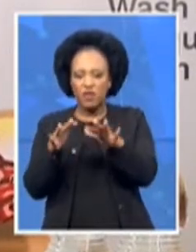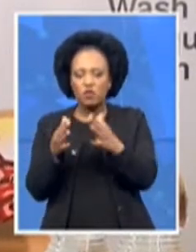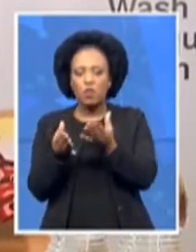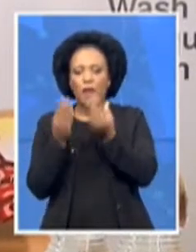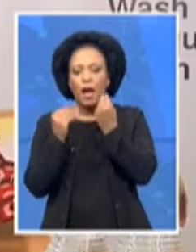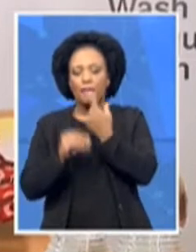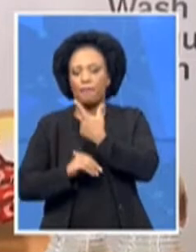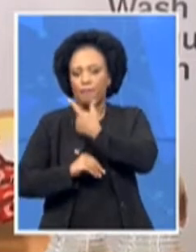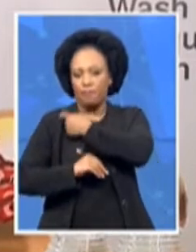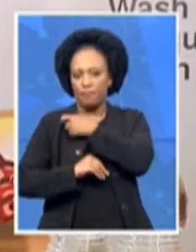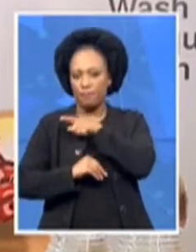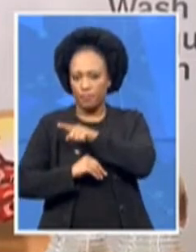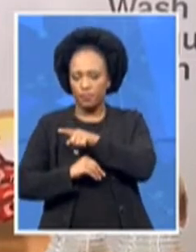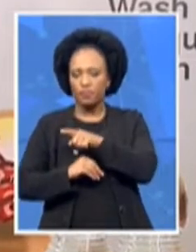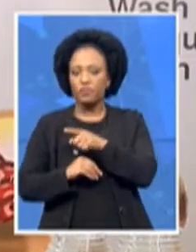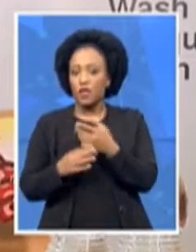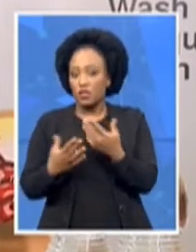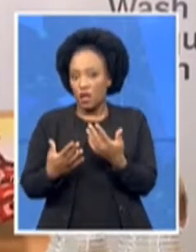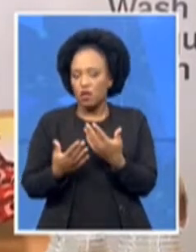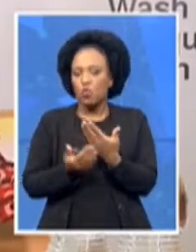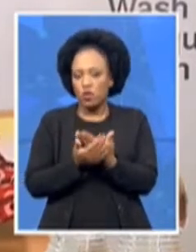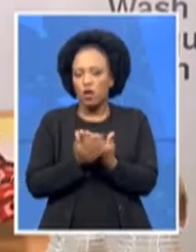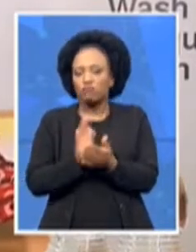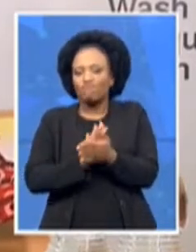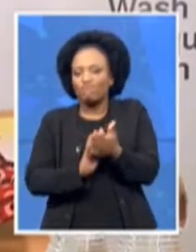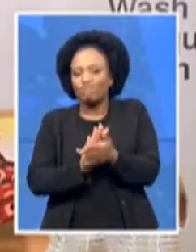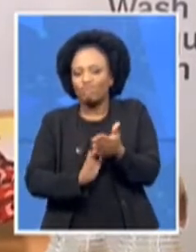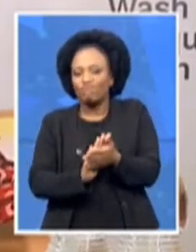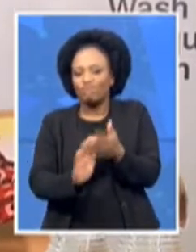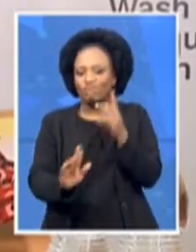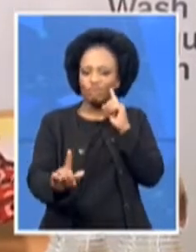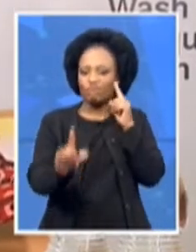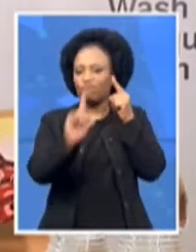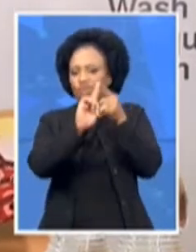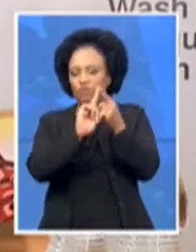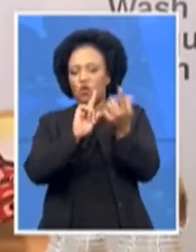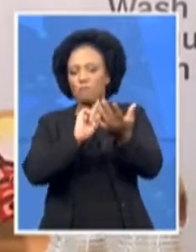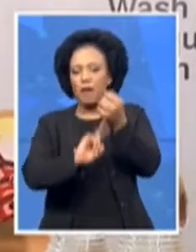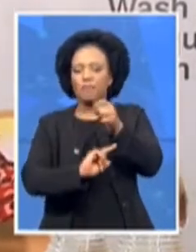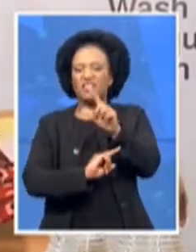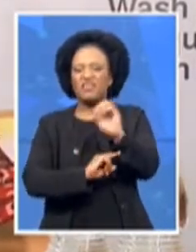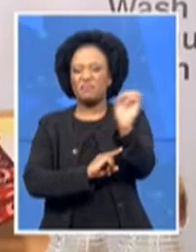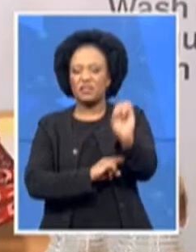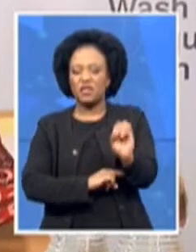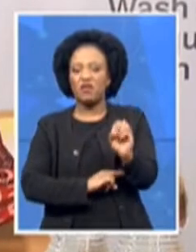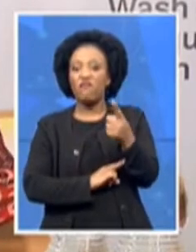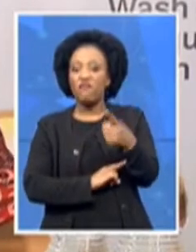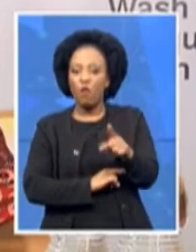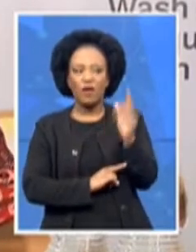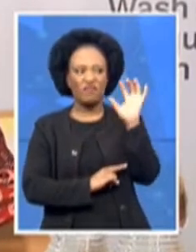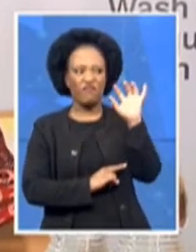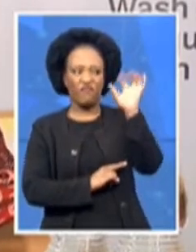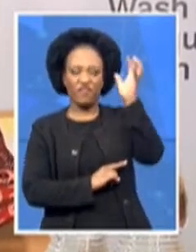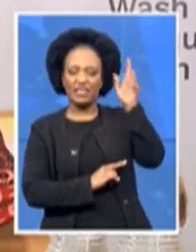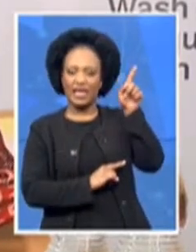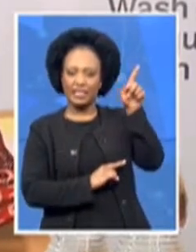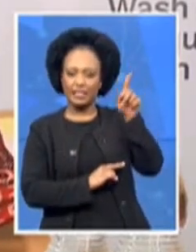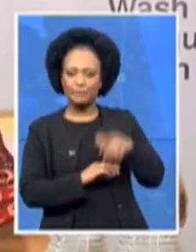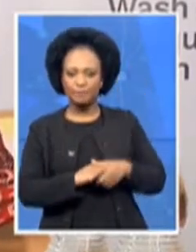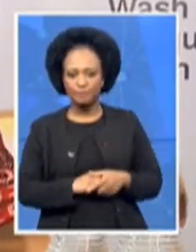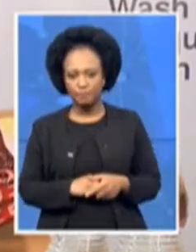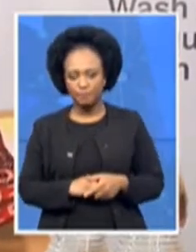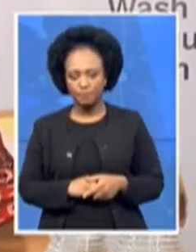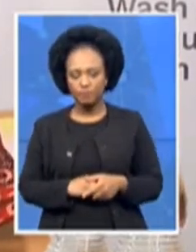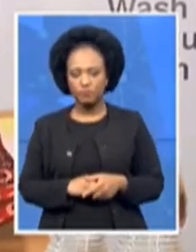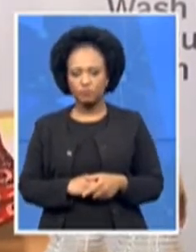to get to 70% as Free State. The messaging that I think we are